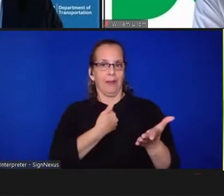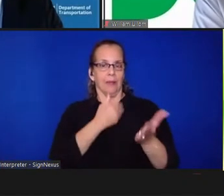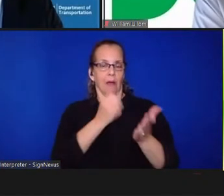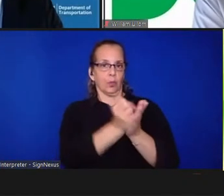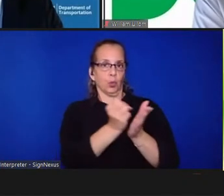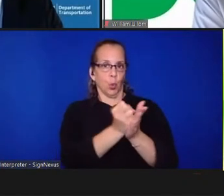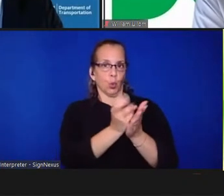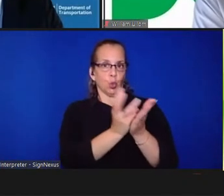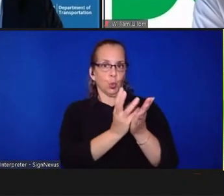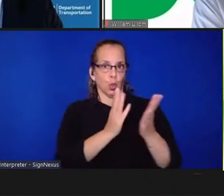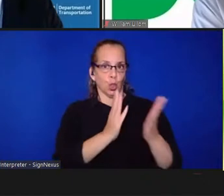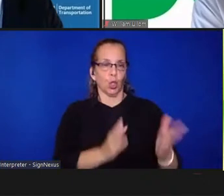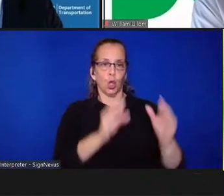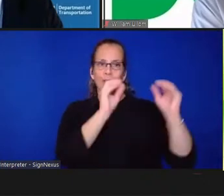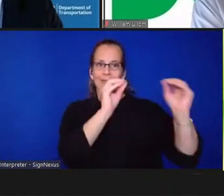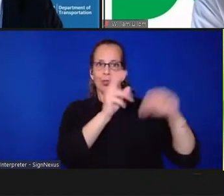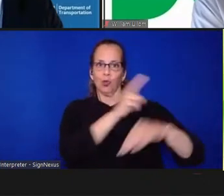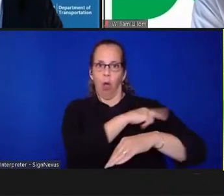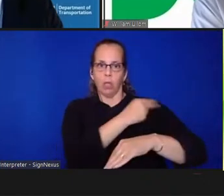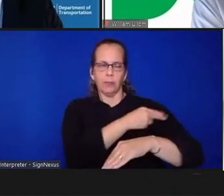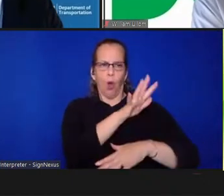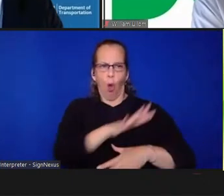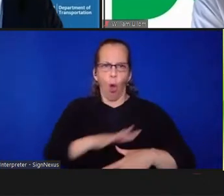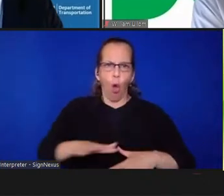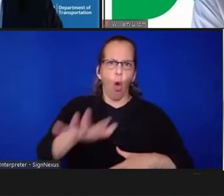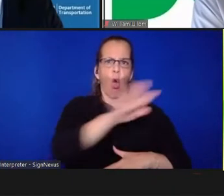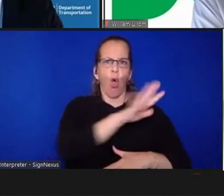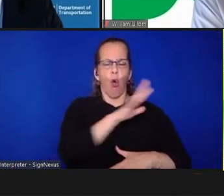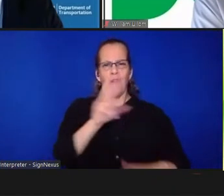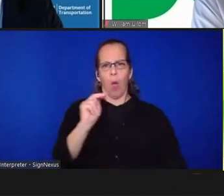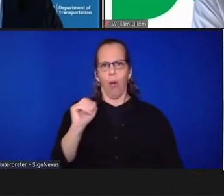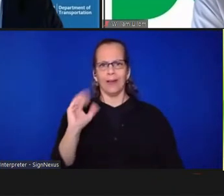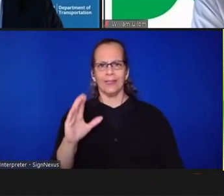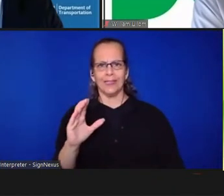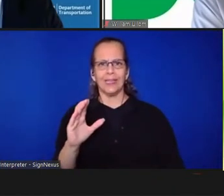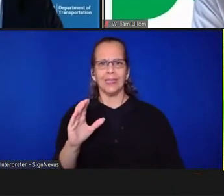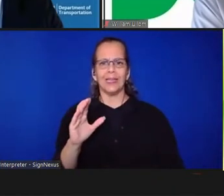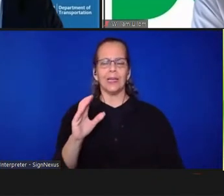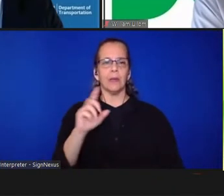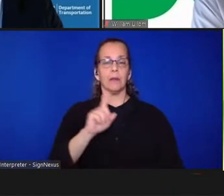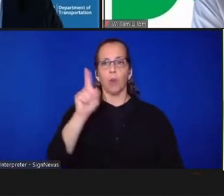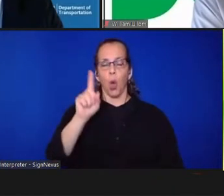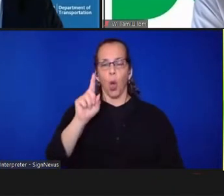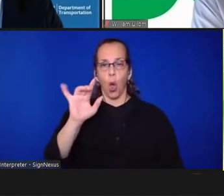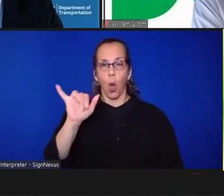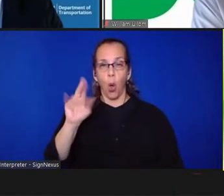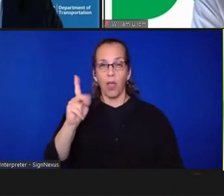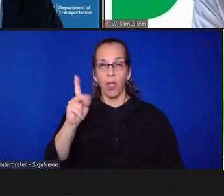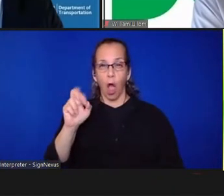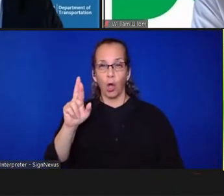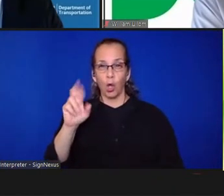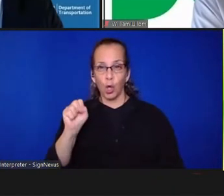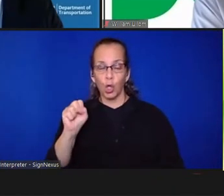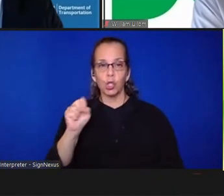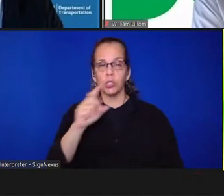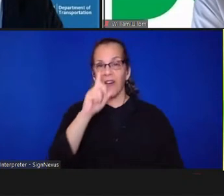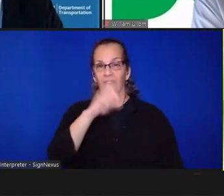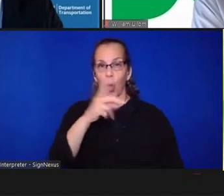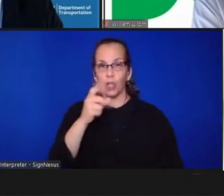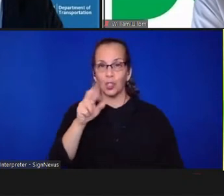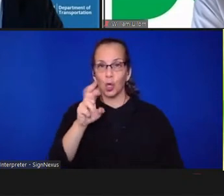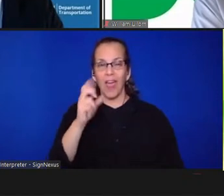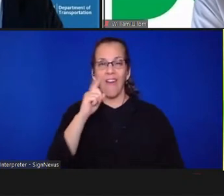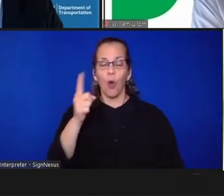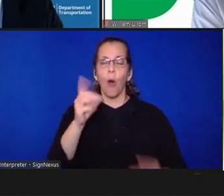hospitals or through the city to go to a position in Yonkers as a social worker in a foster care agency for over